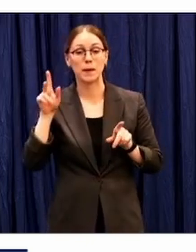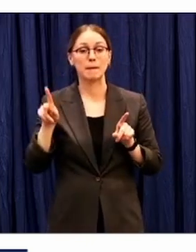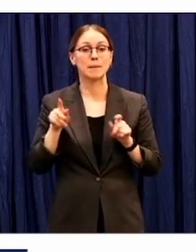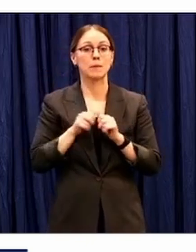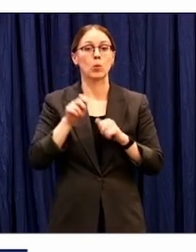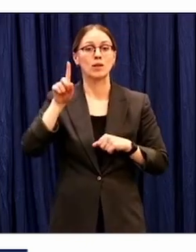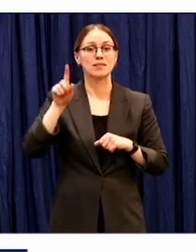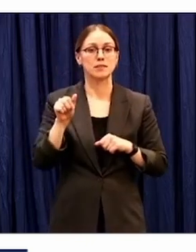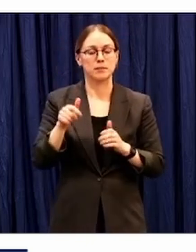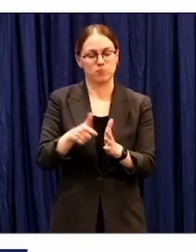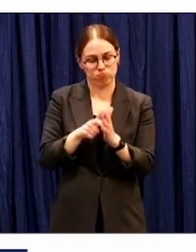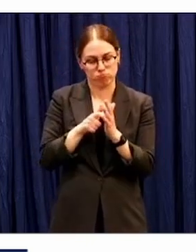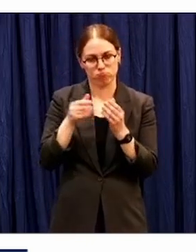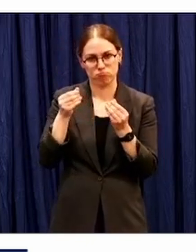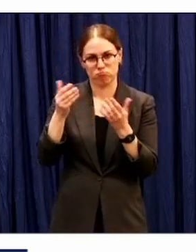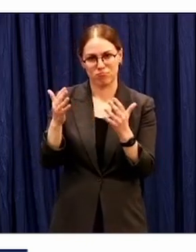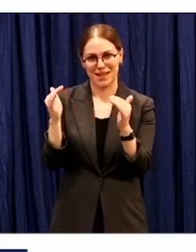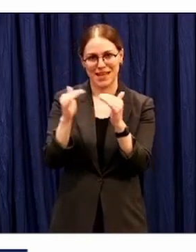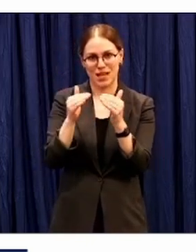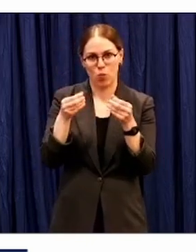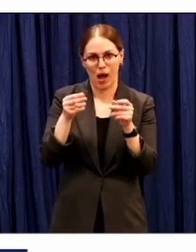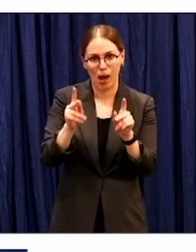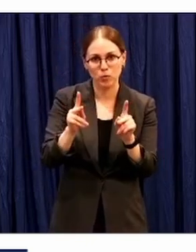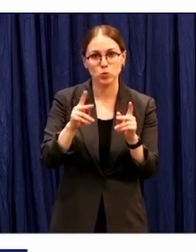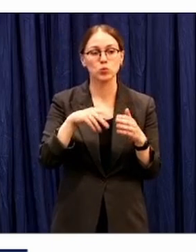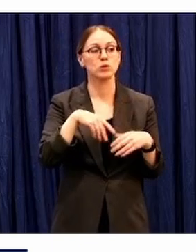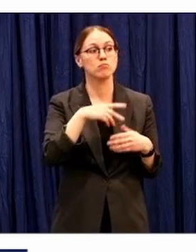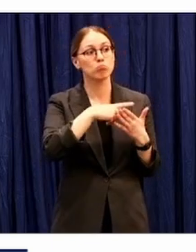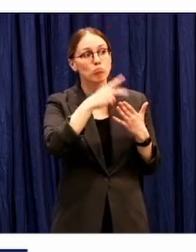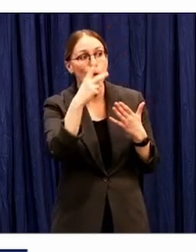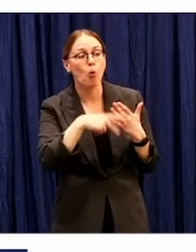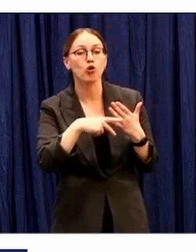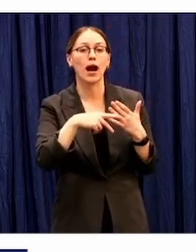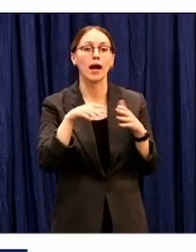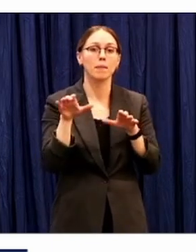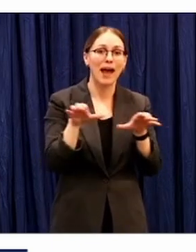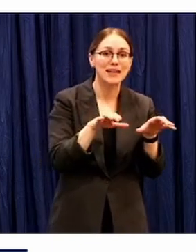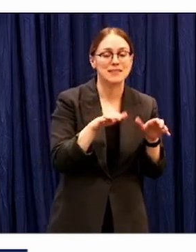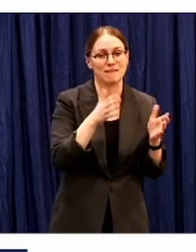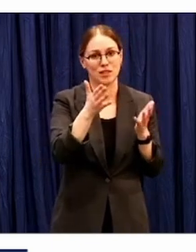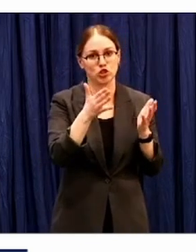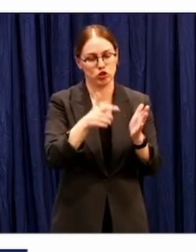given equal opportunity to benefit from programs and activities and services.